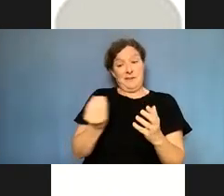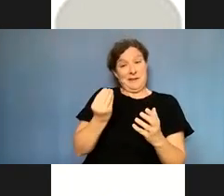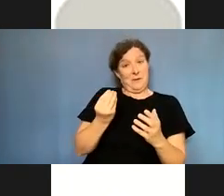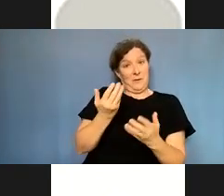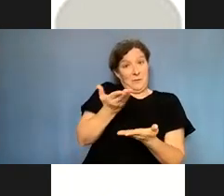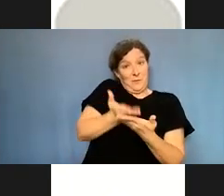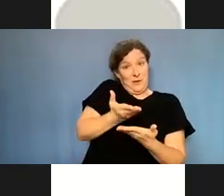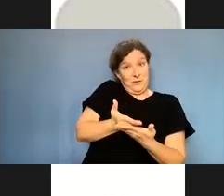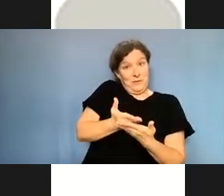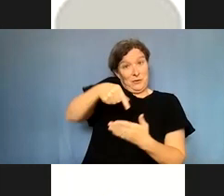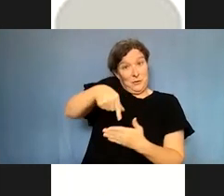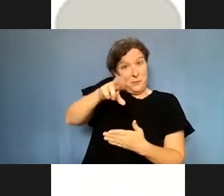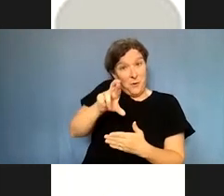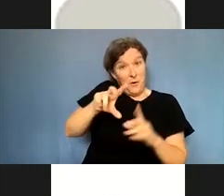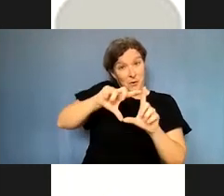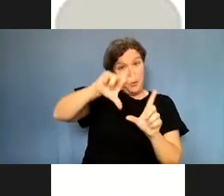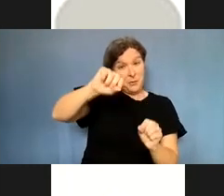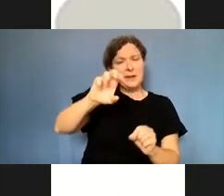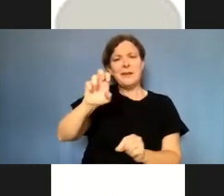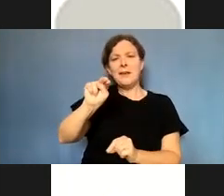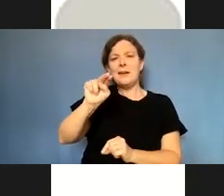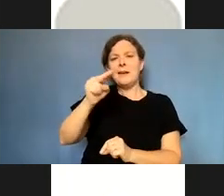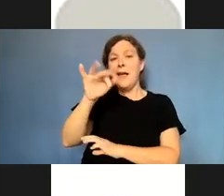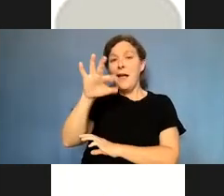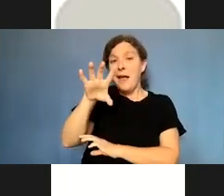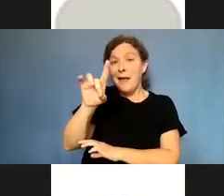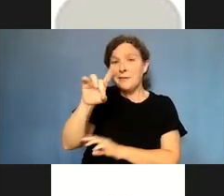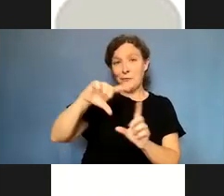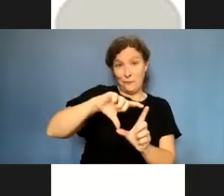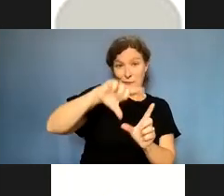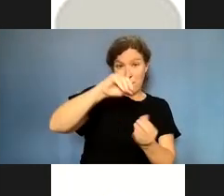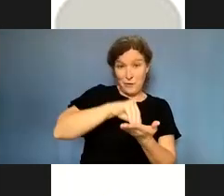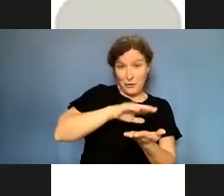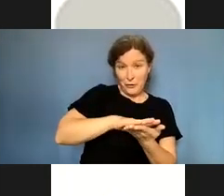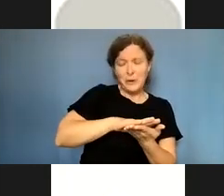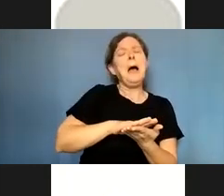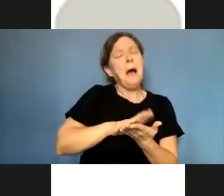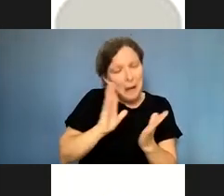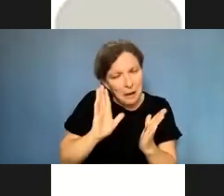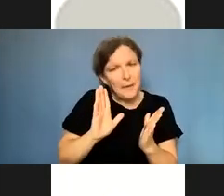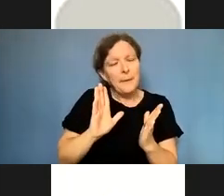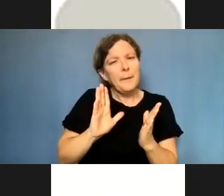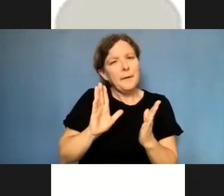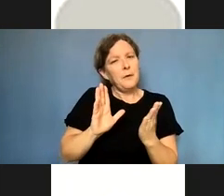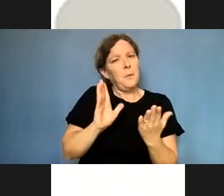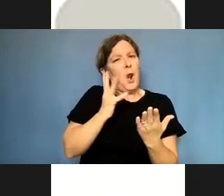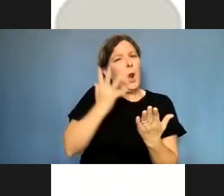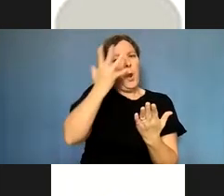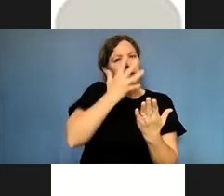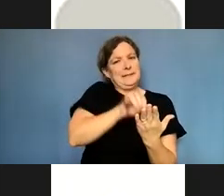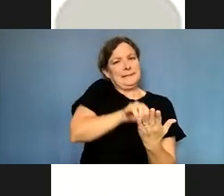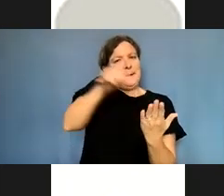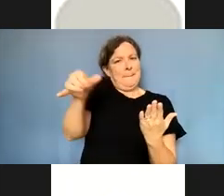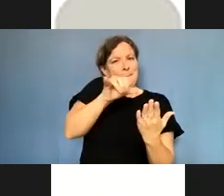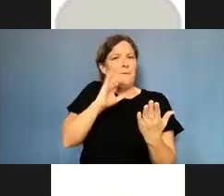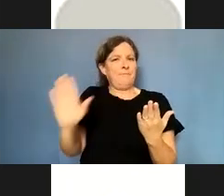with the QR code, what we call the enhanced records, that is essentially, I think, the format that you'll see adopted